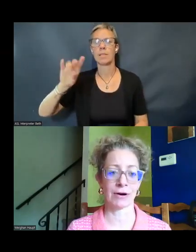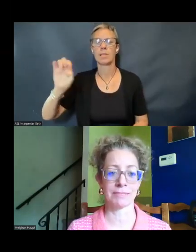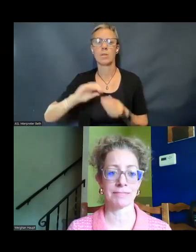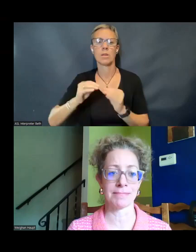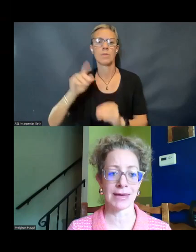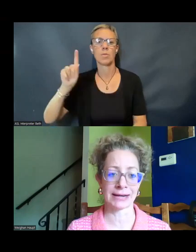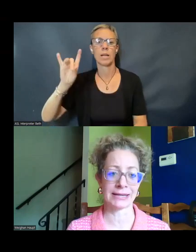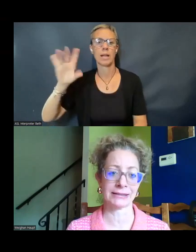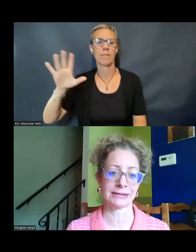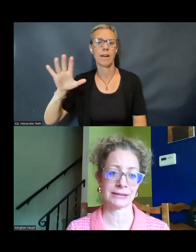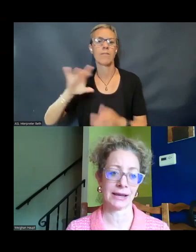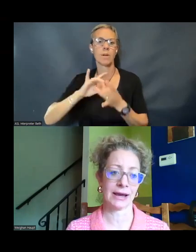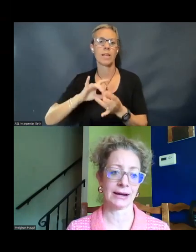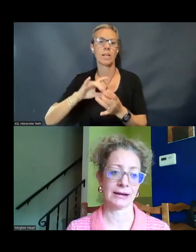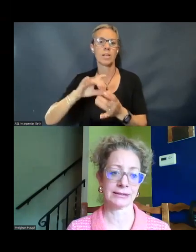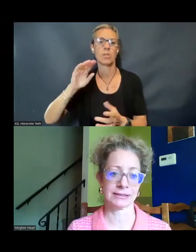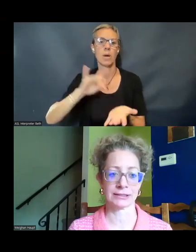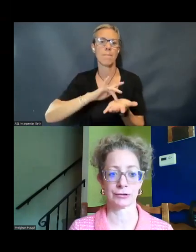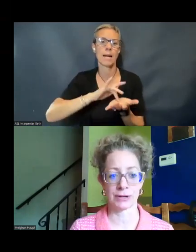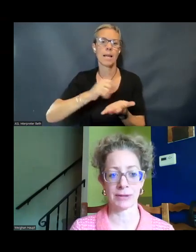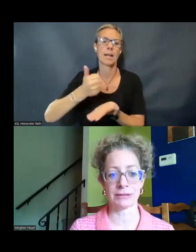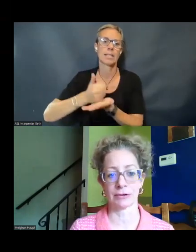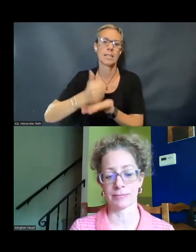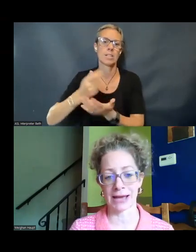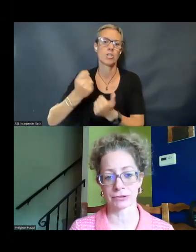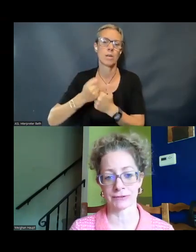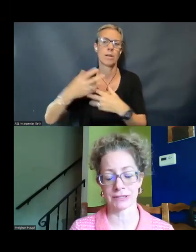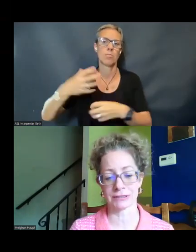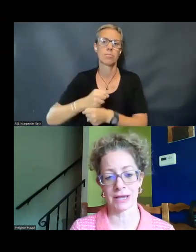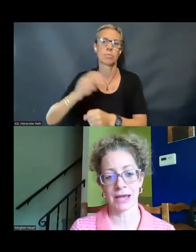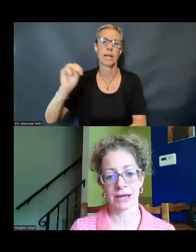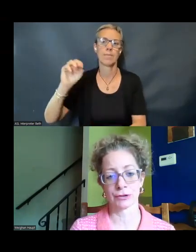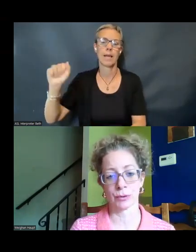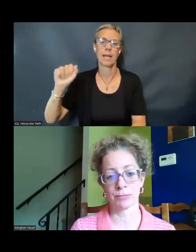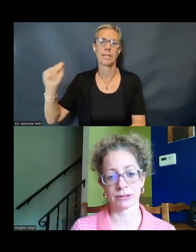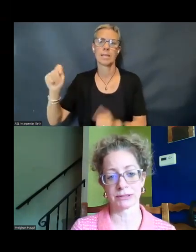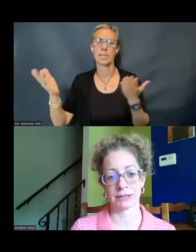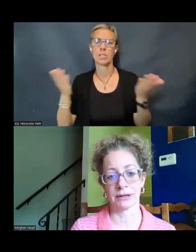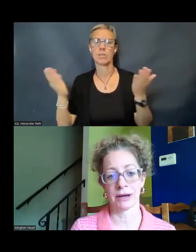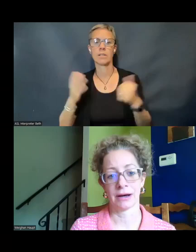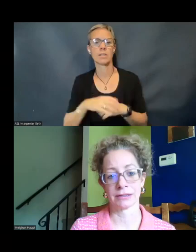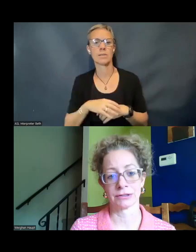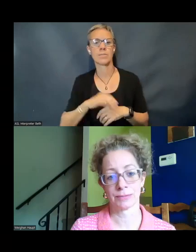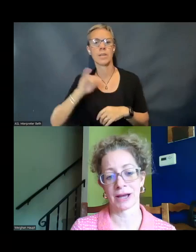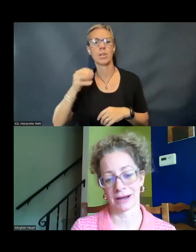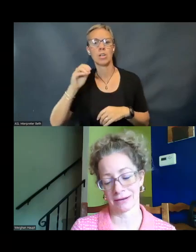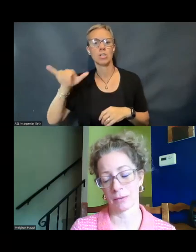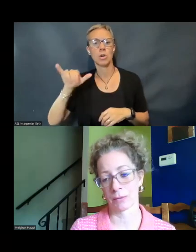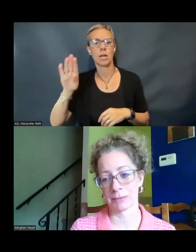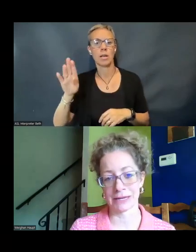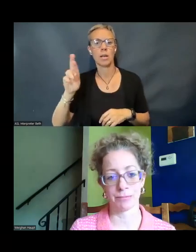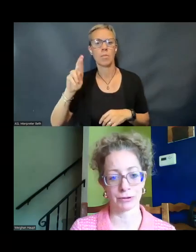185 on medicated assisted treatment or MAT services. And Joy Brunson